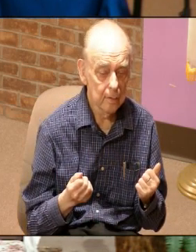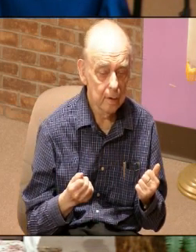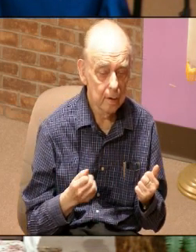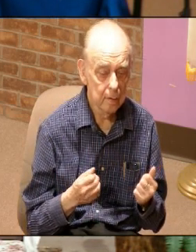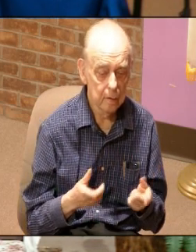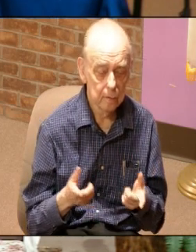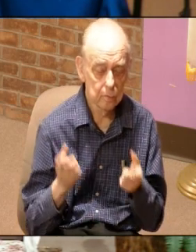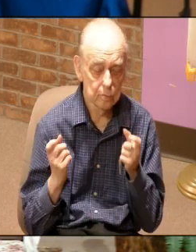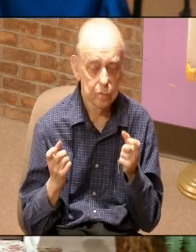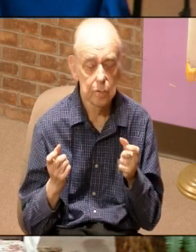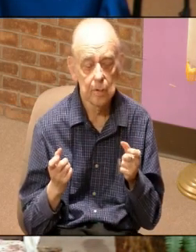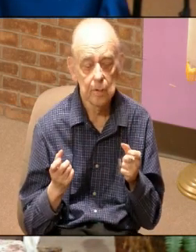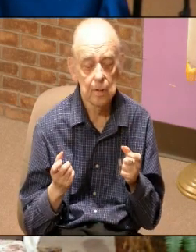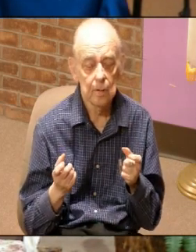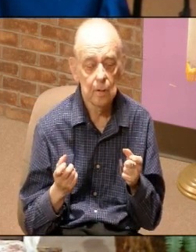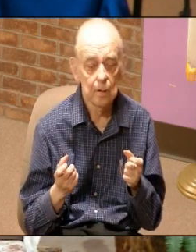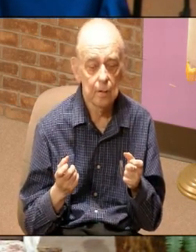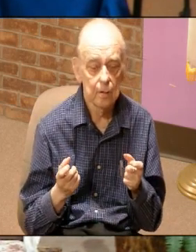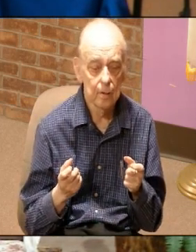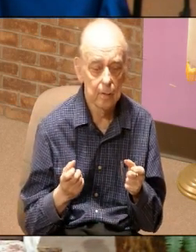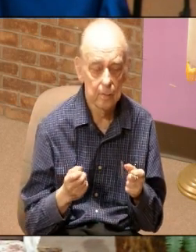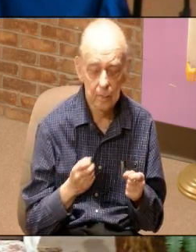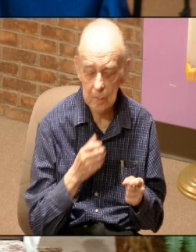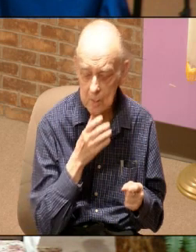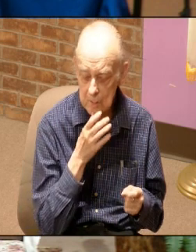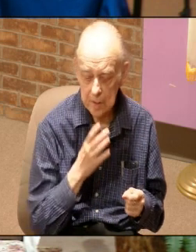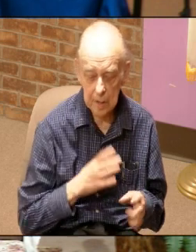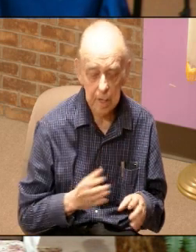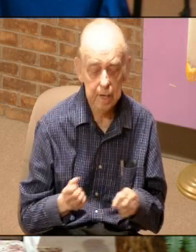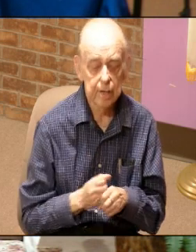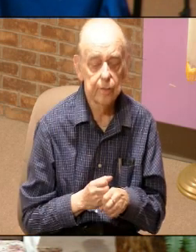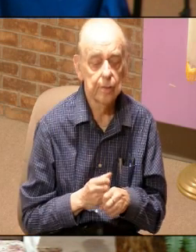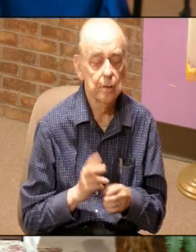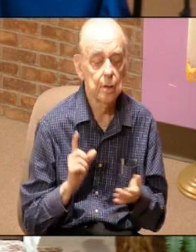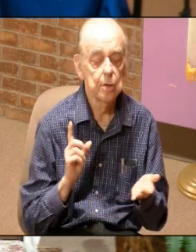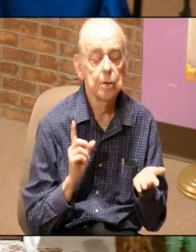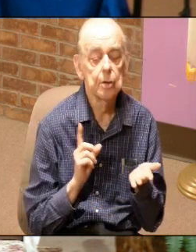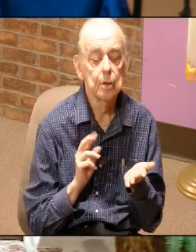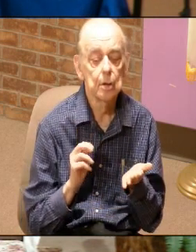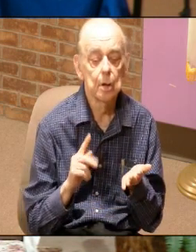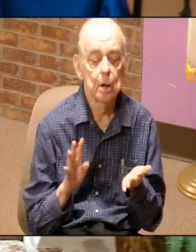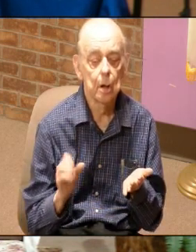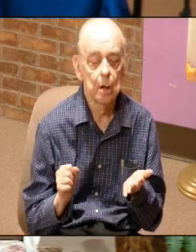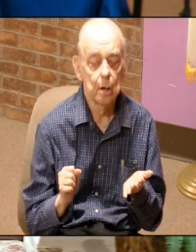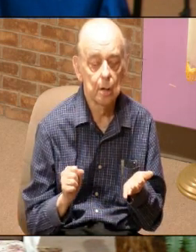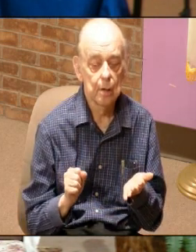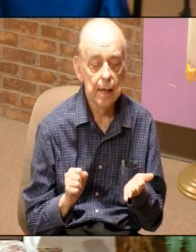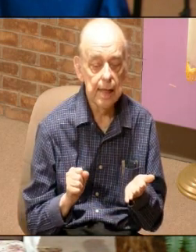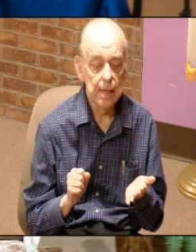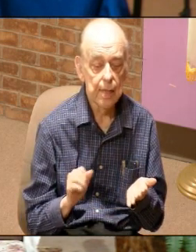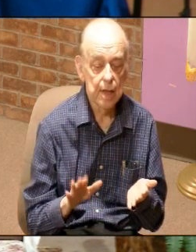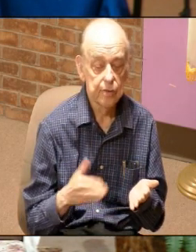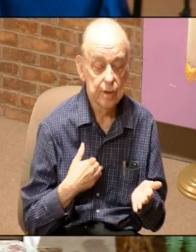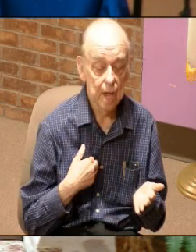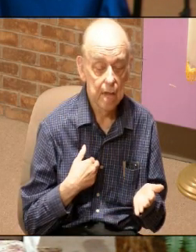And all of a sudden, she gets the news that she's with child.